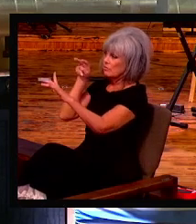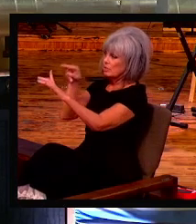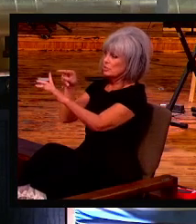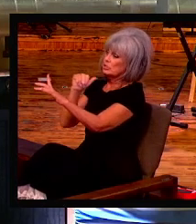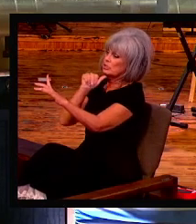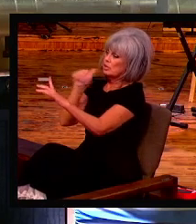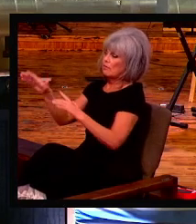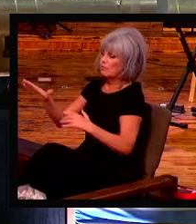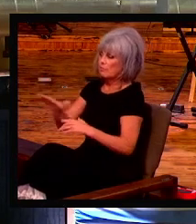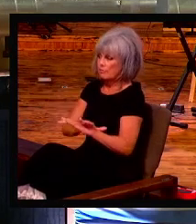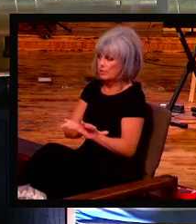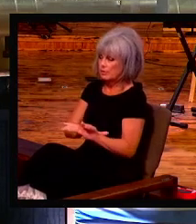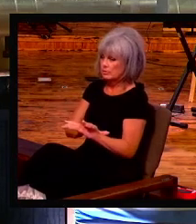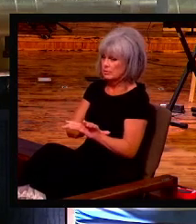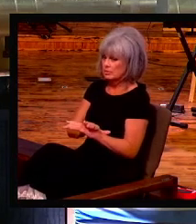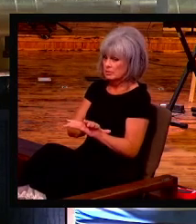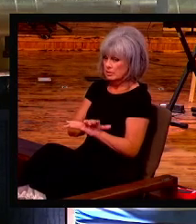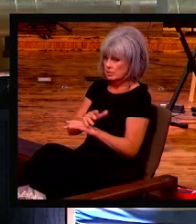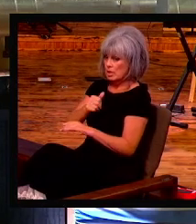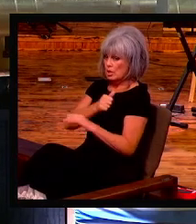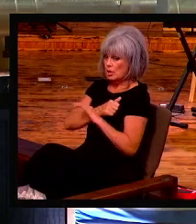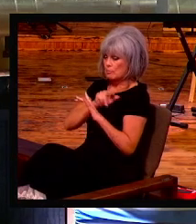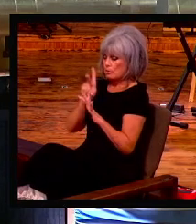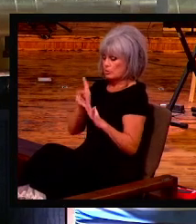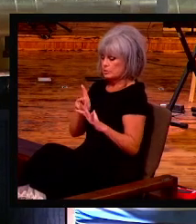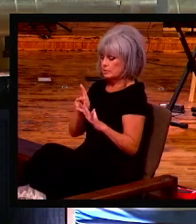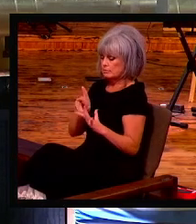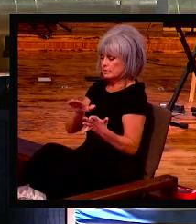loved one, a sickness, a diagnosis,